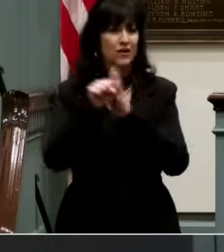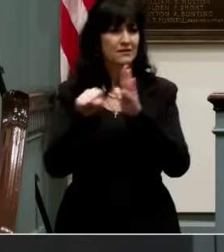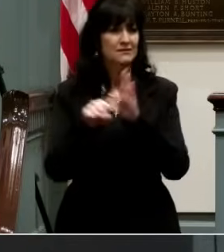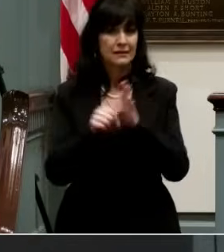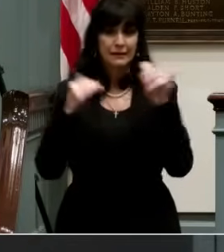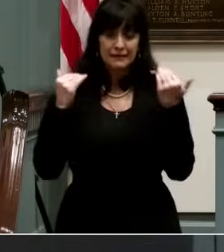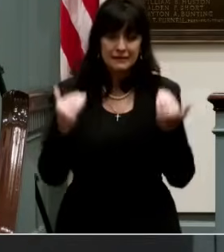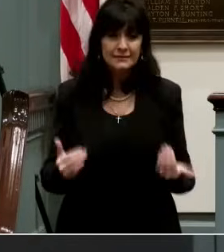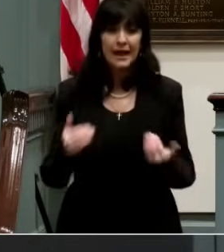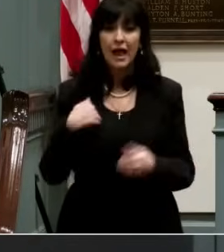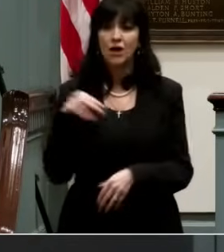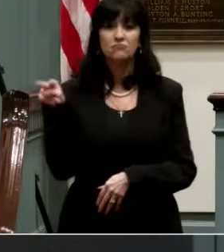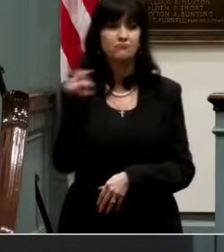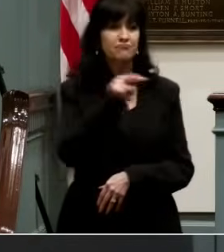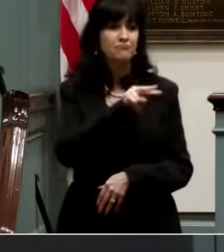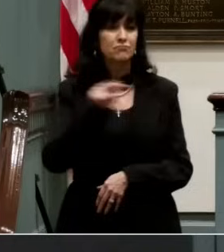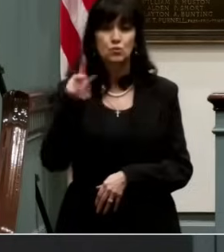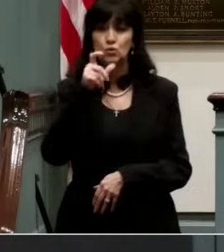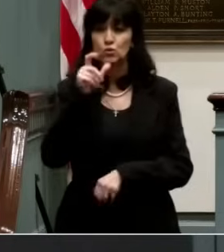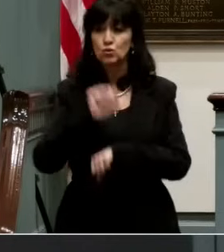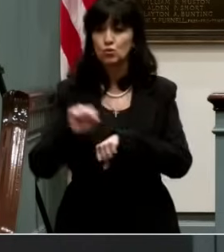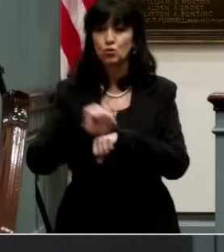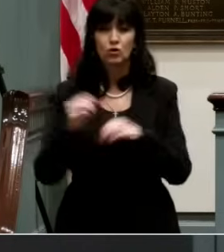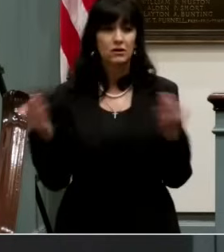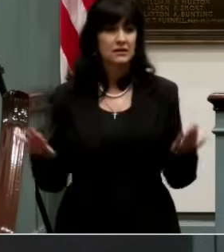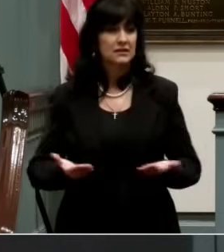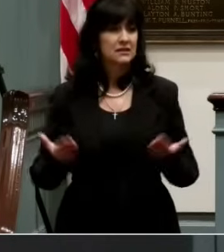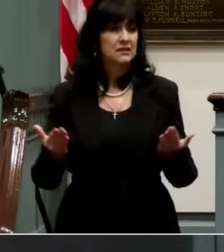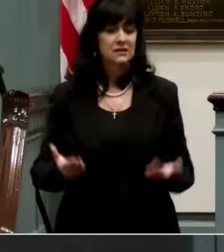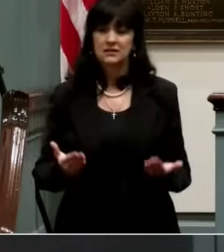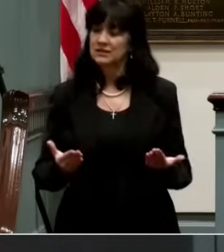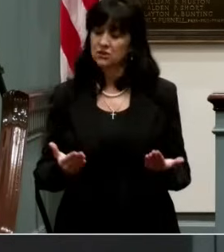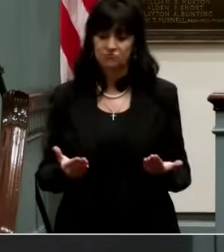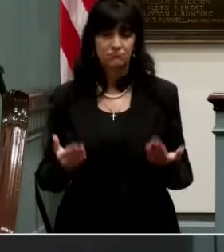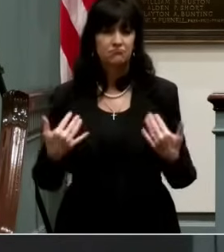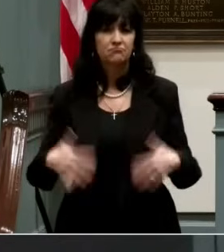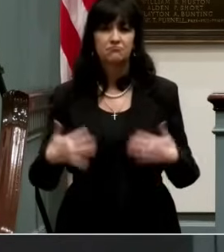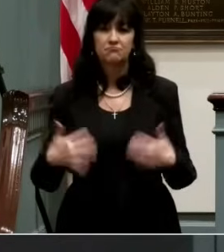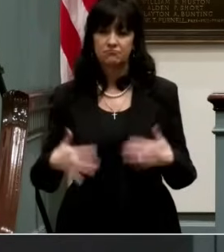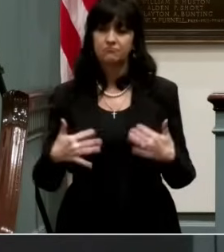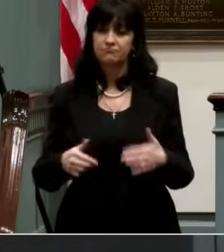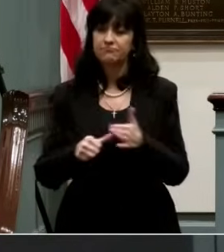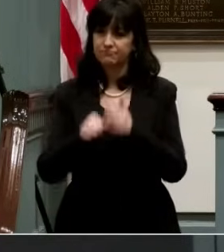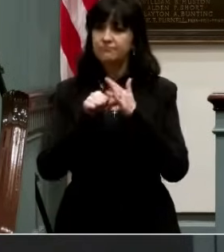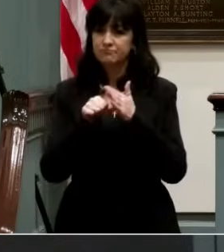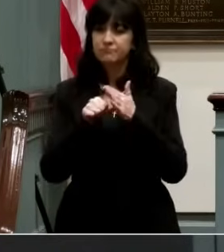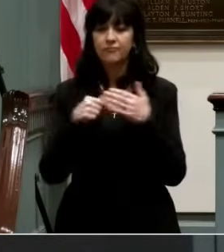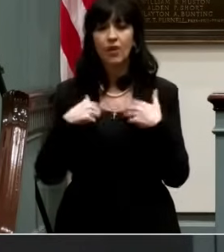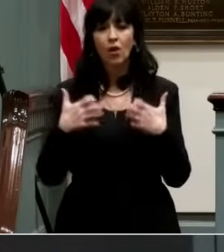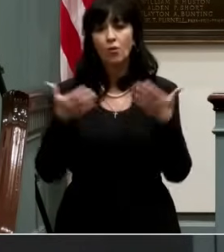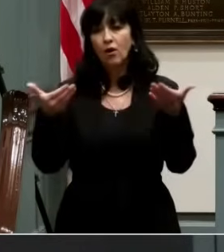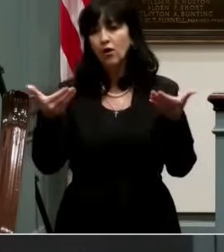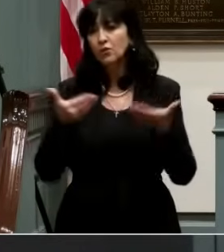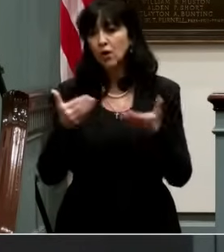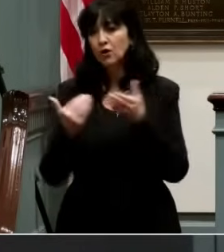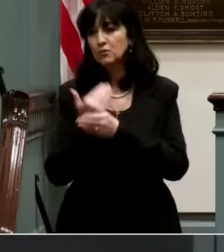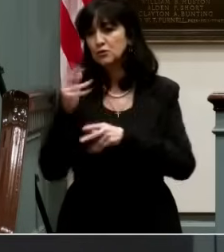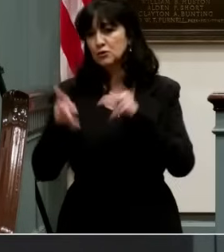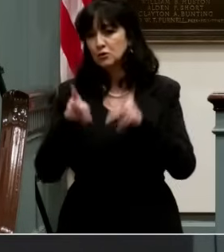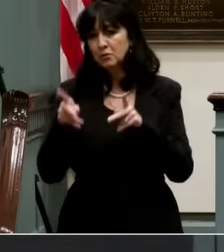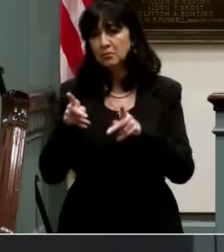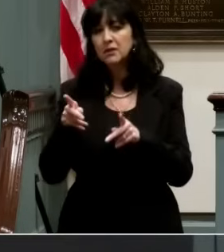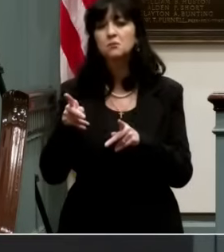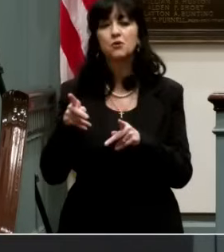even more true today. And I'd like to offer a warm welcome to the newcomers, Ross Huxtable,